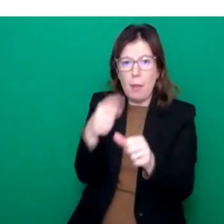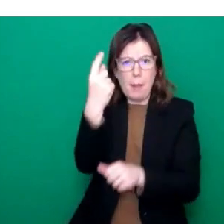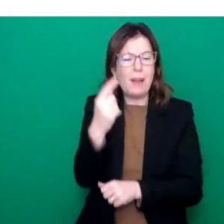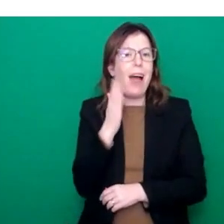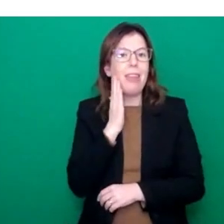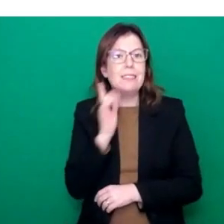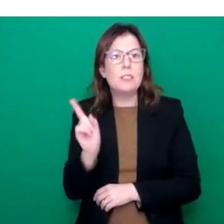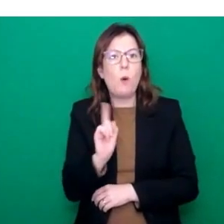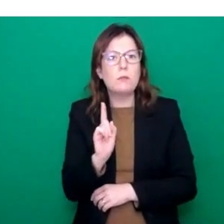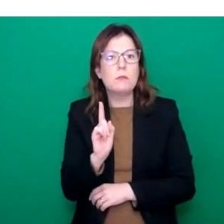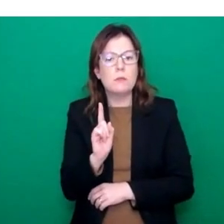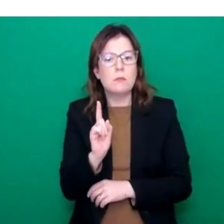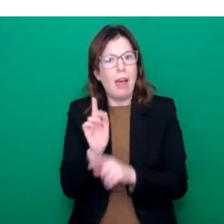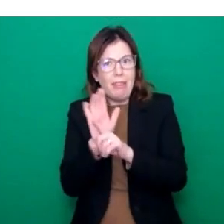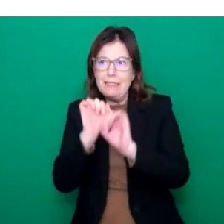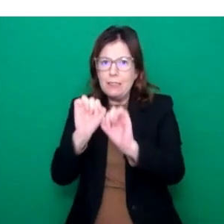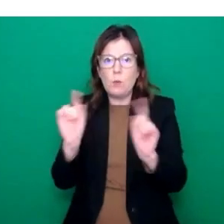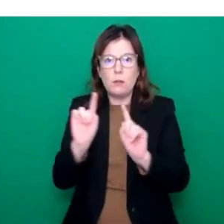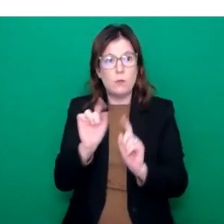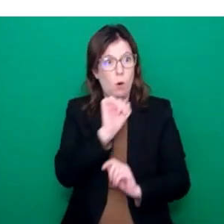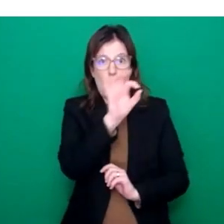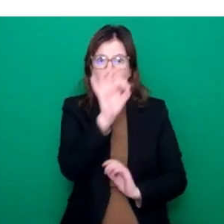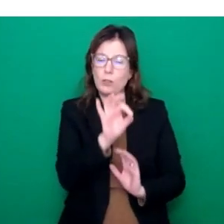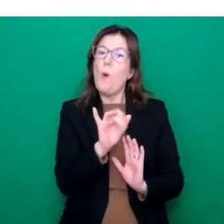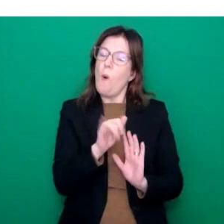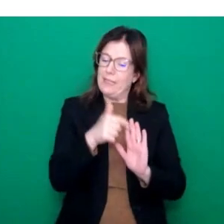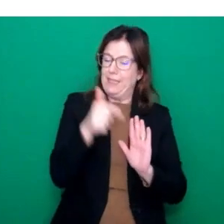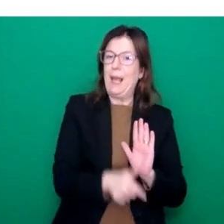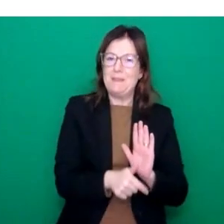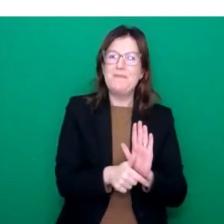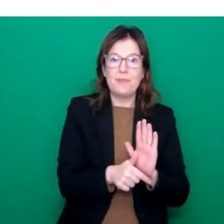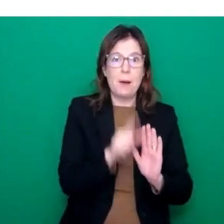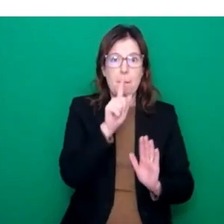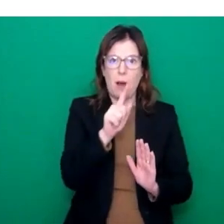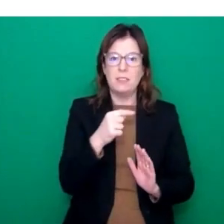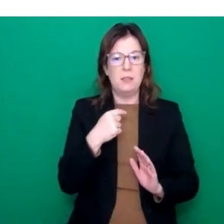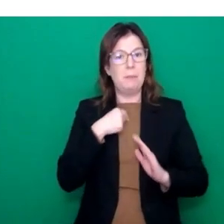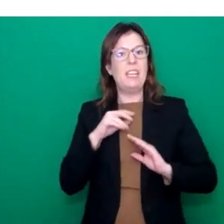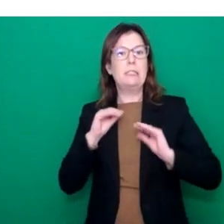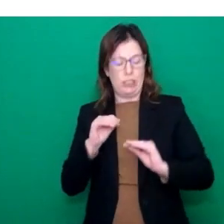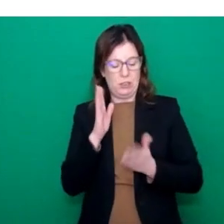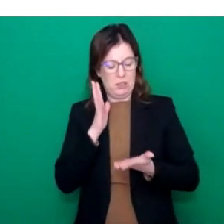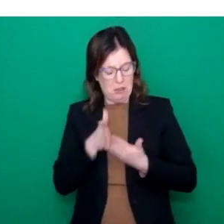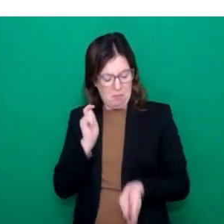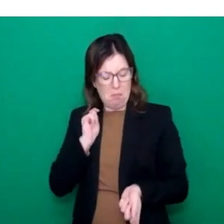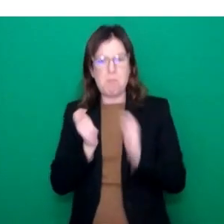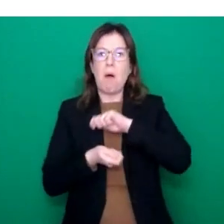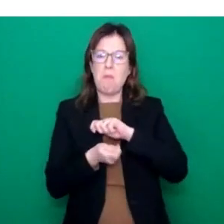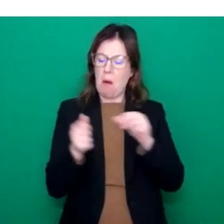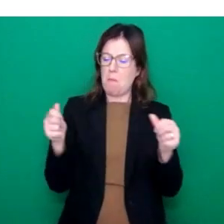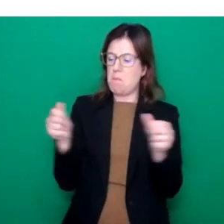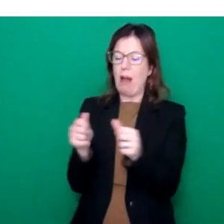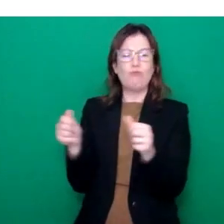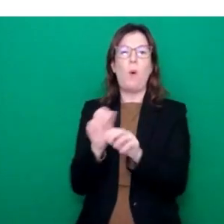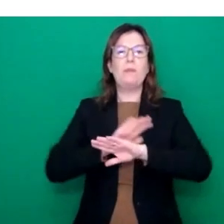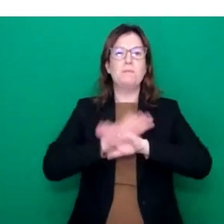quite deep. I've gone. Thank you to that person for that question. But I think it's an excellent point, and I will be changing my teaching based on that point, which is what